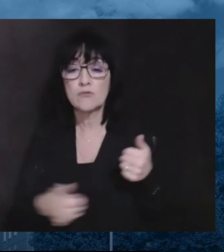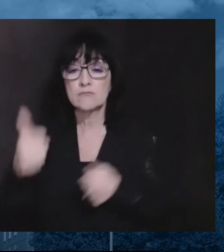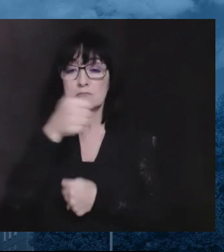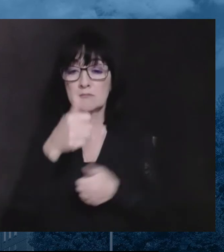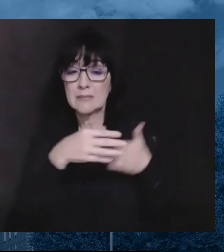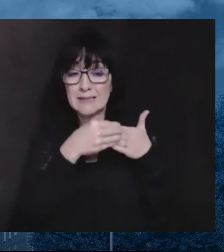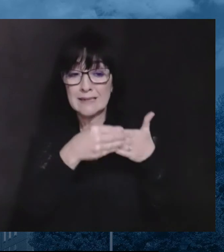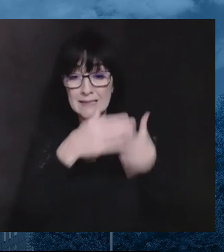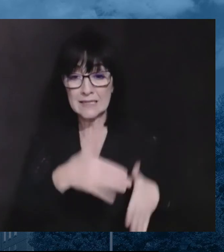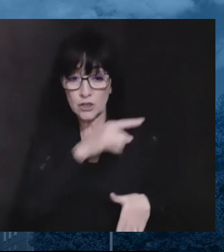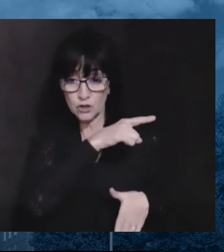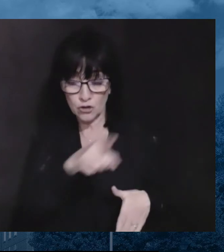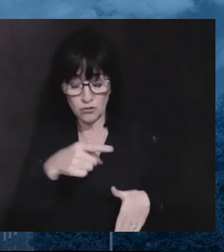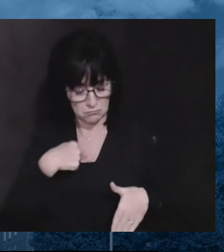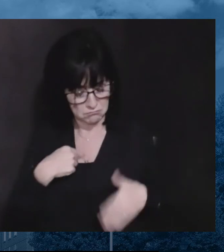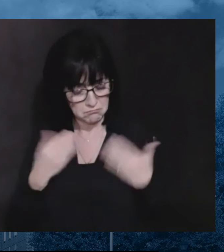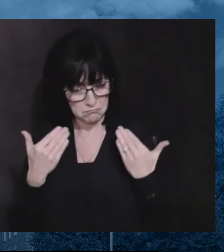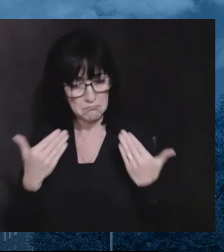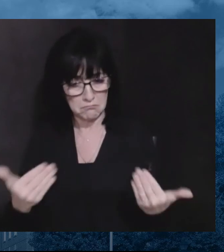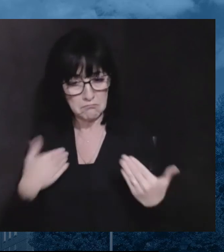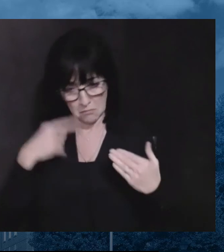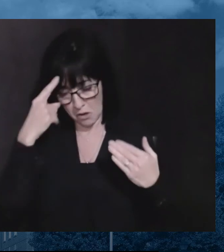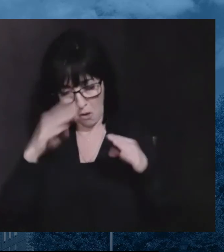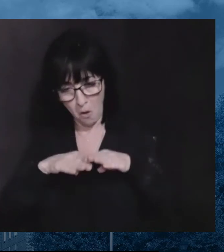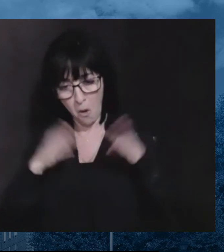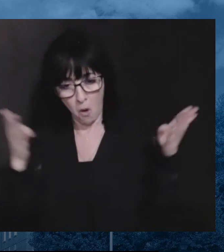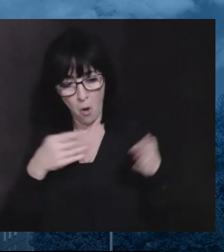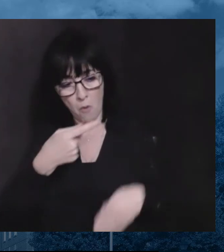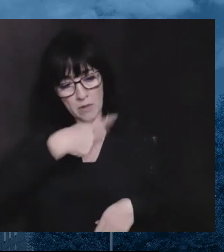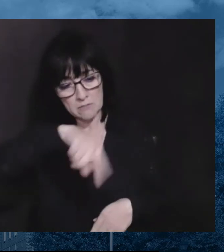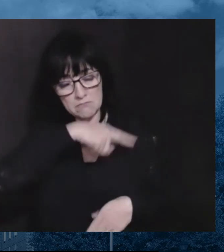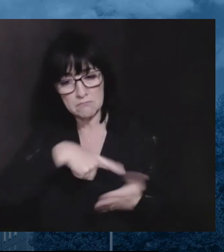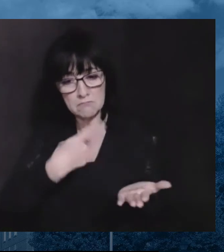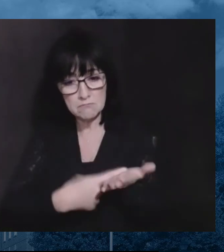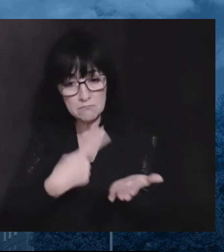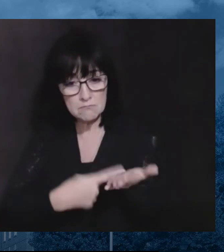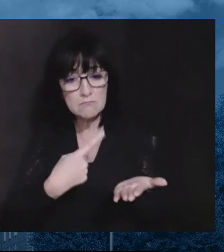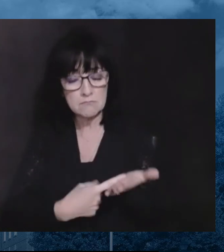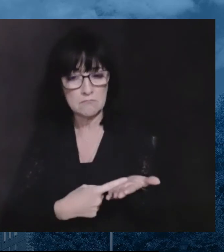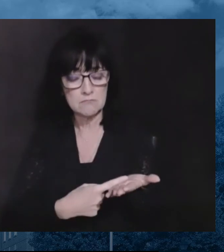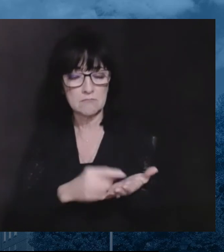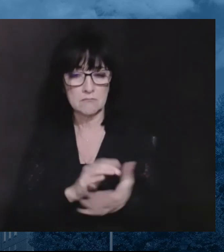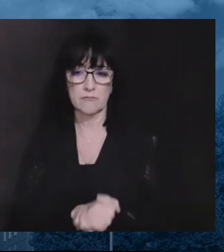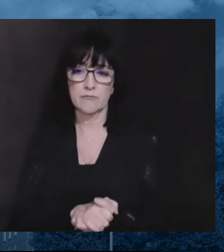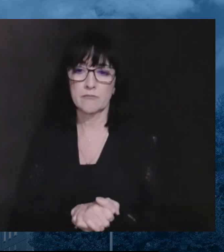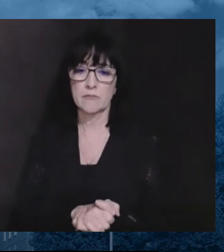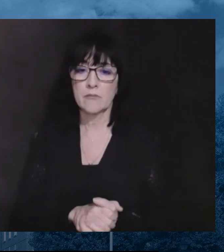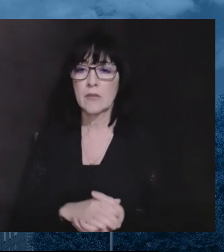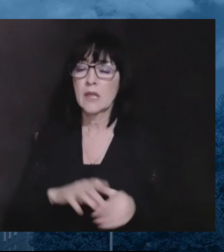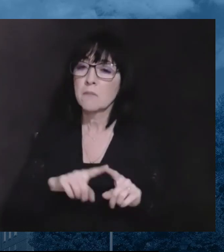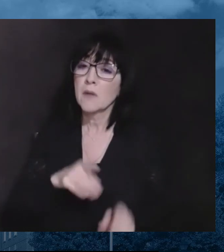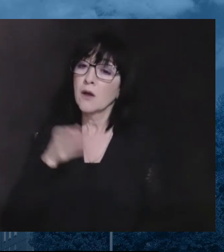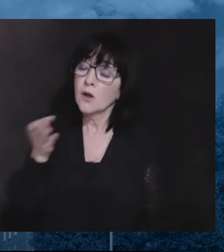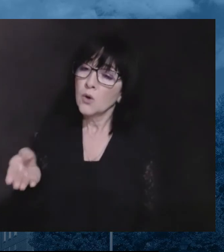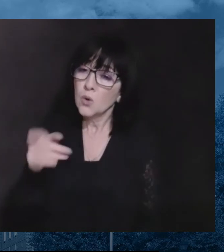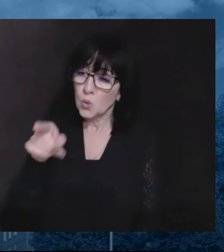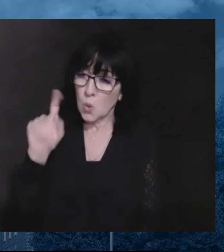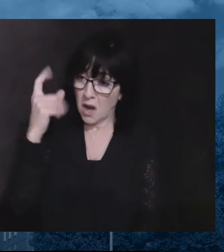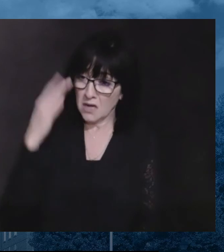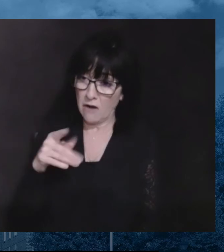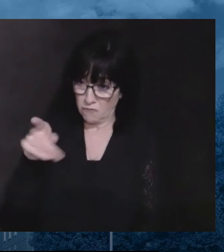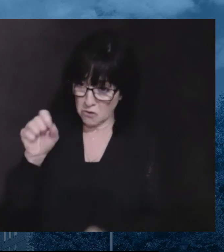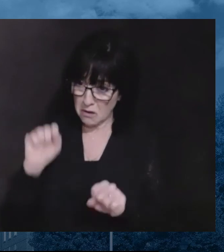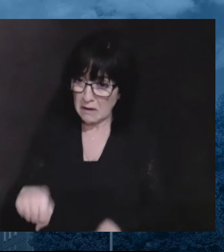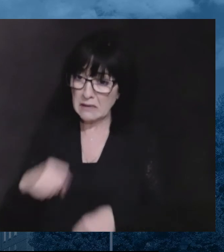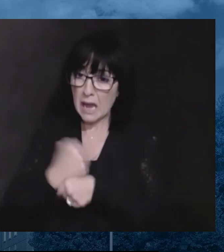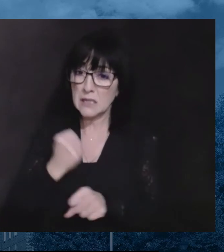moment ago commutations, and that you don't have the ability to make those decisions, but you can make referrals. Is that something that